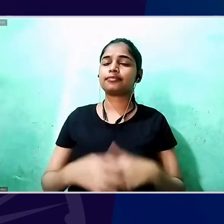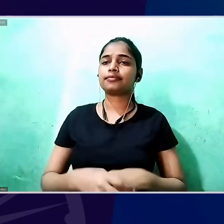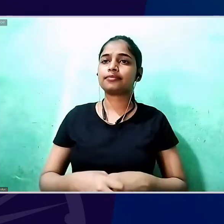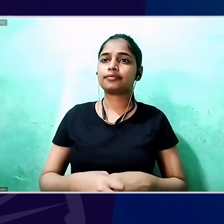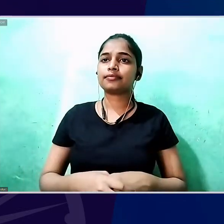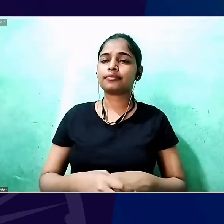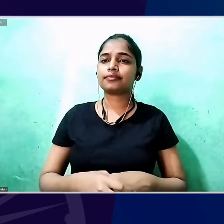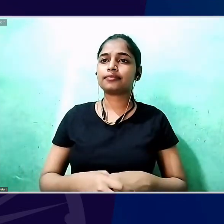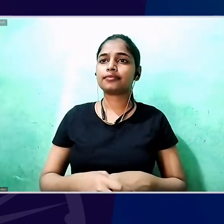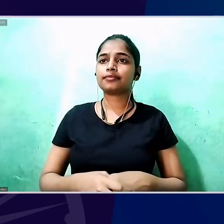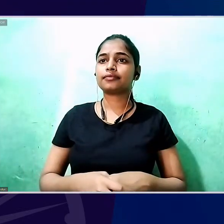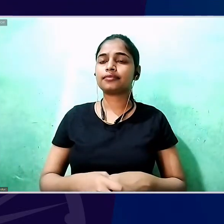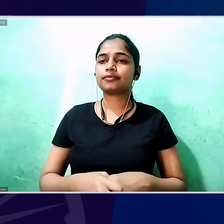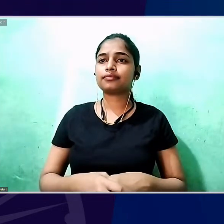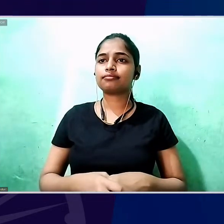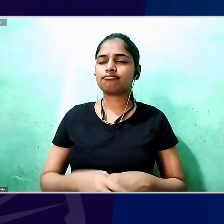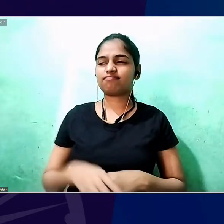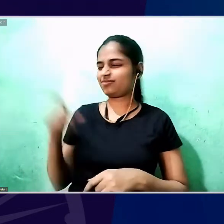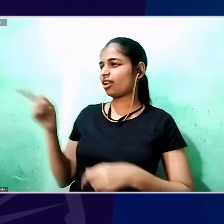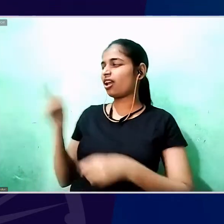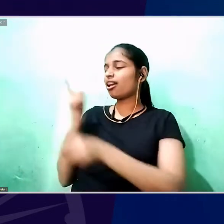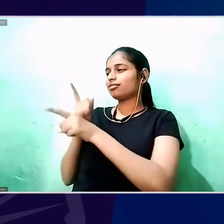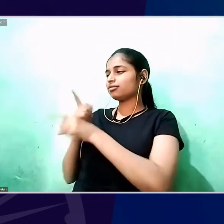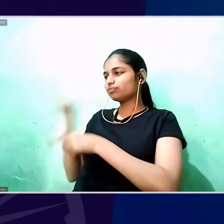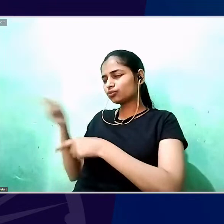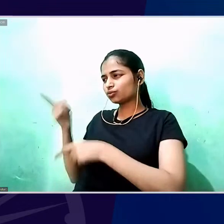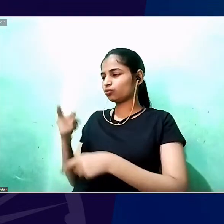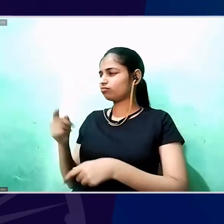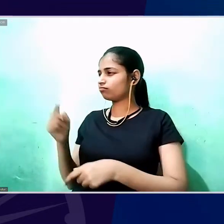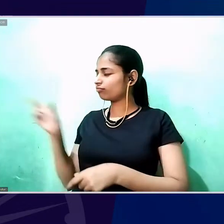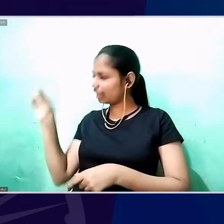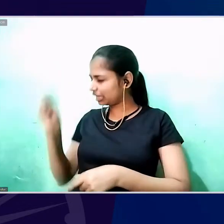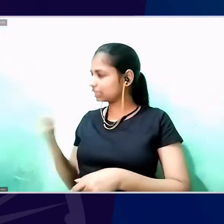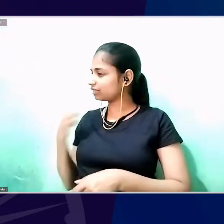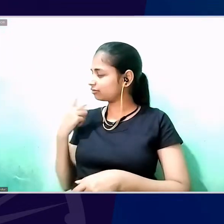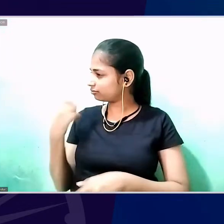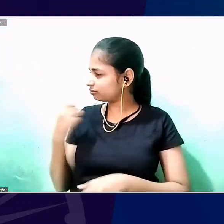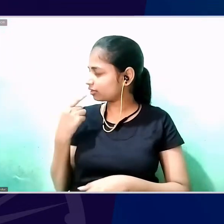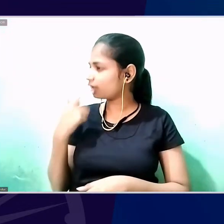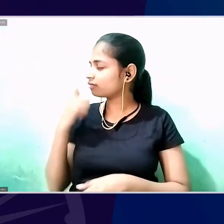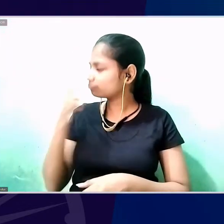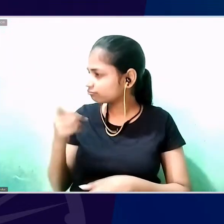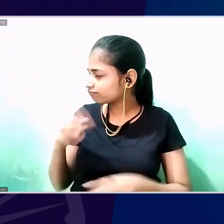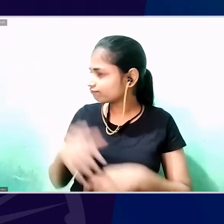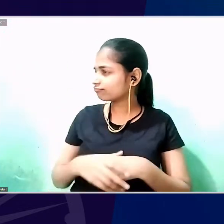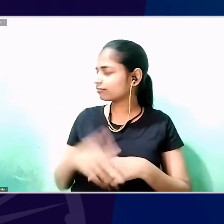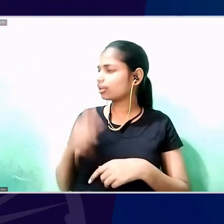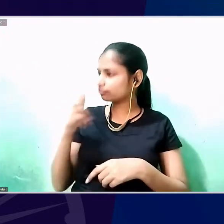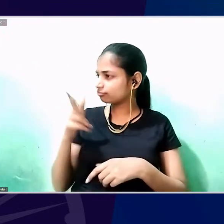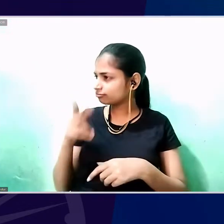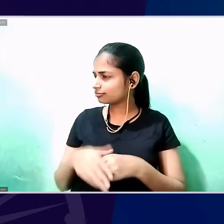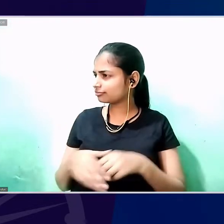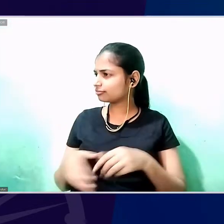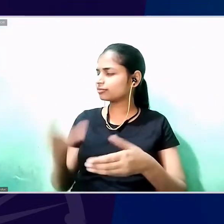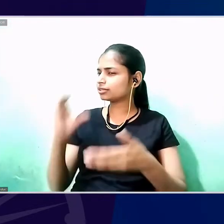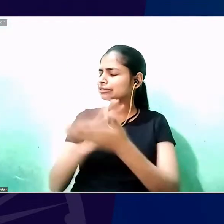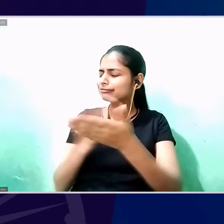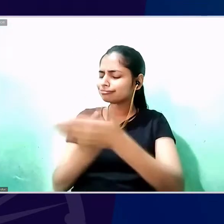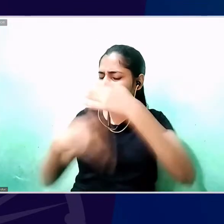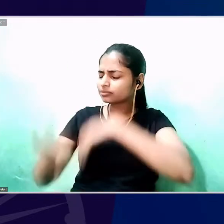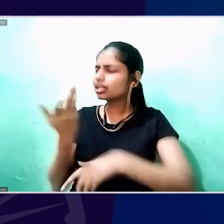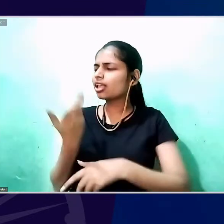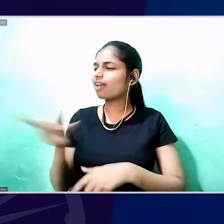now, they will understand easily about this chapter, ma'am. Of course. So the chapter is